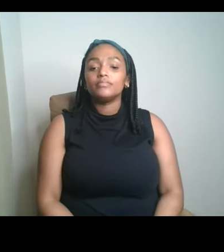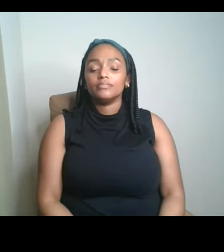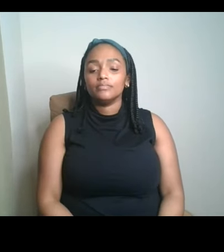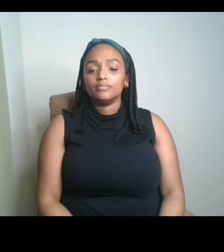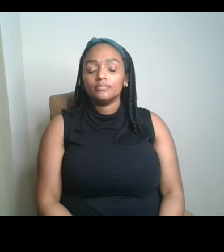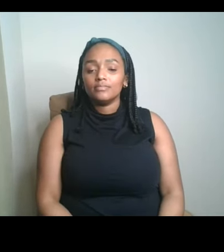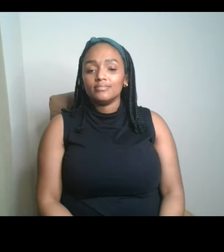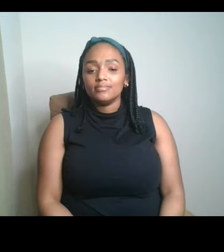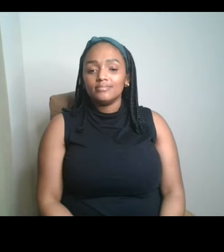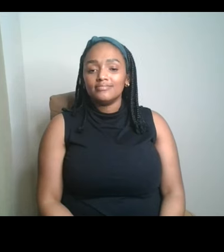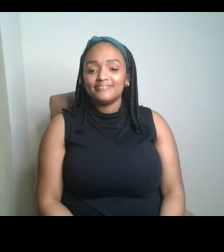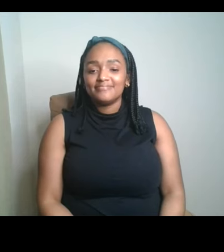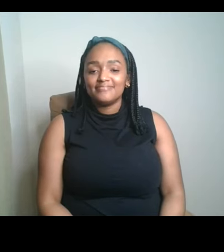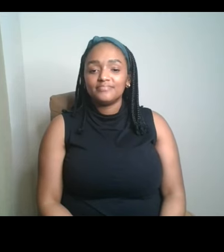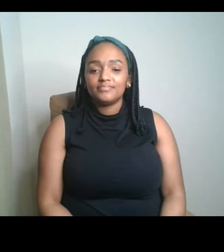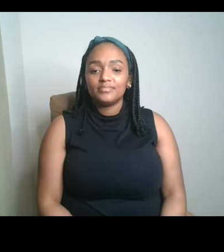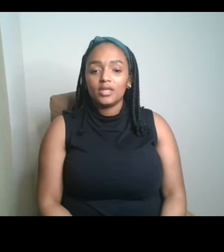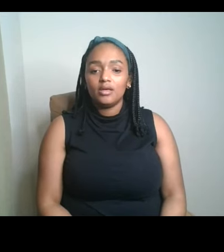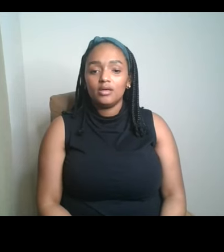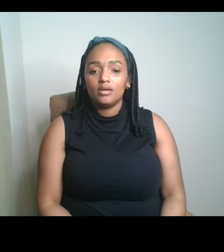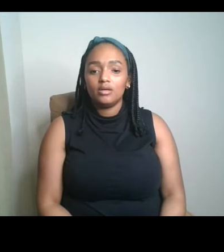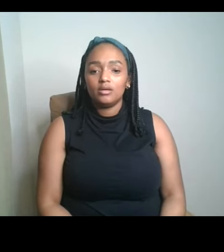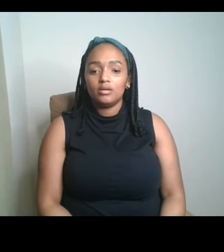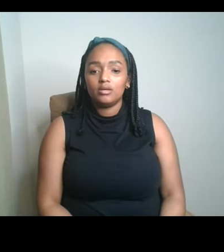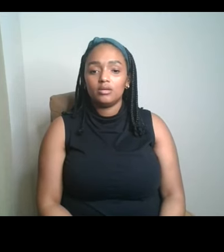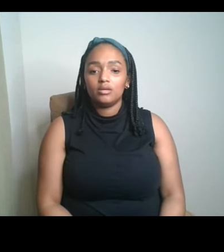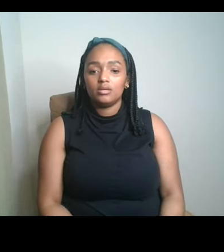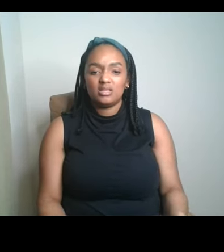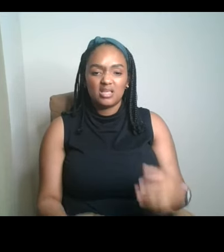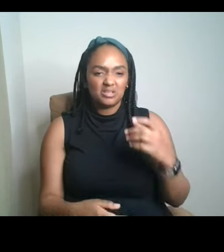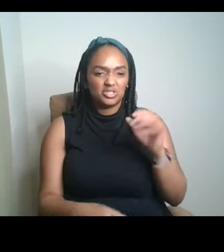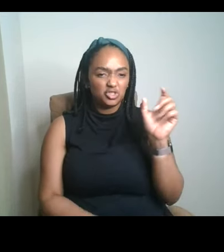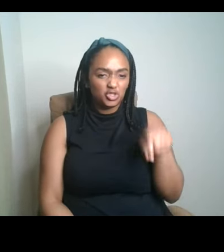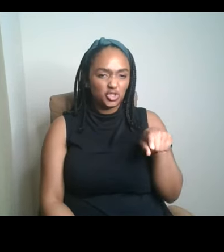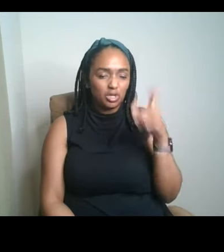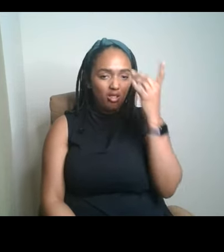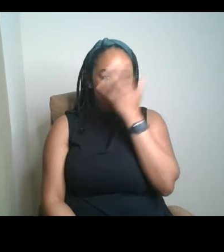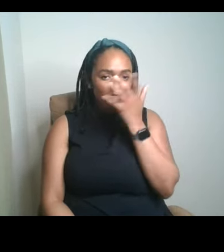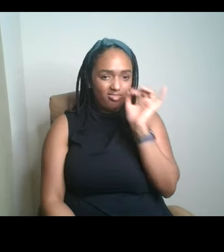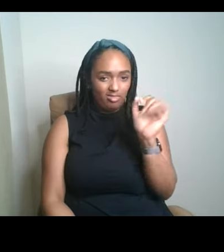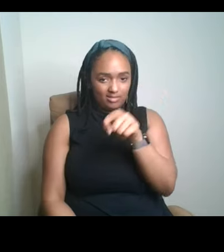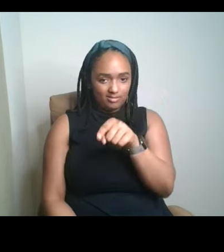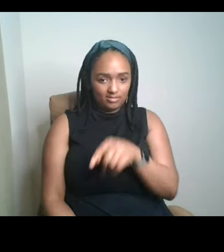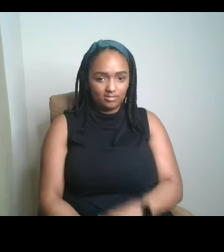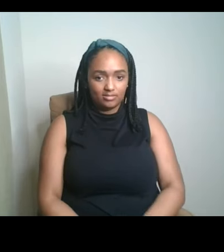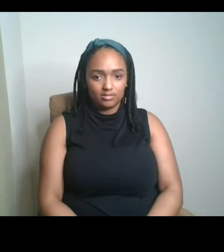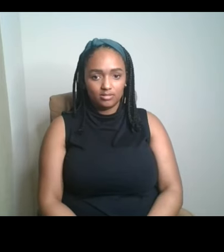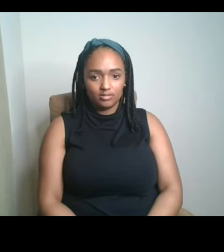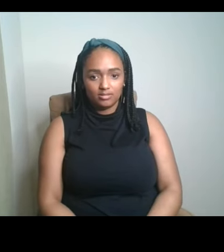you have a mouth. I call it a mouth because I kind of imagine it